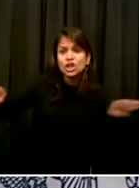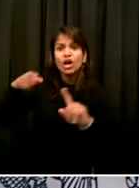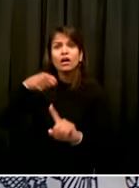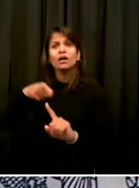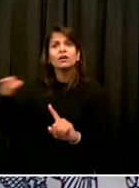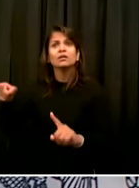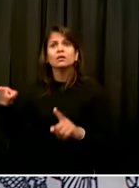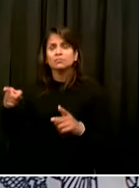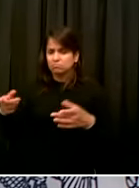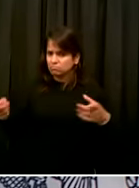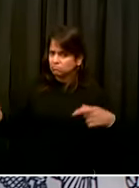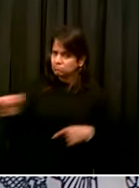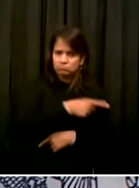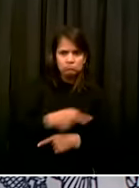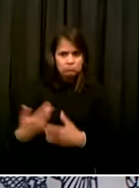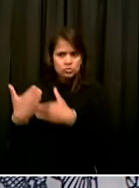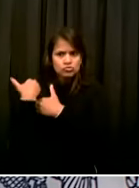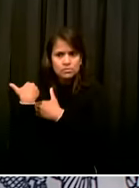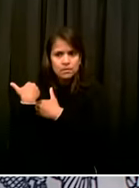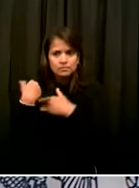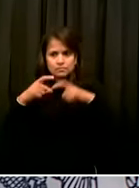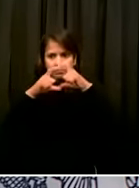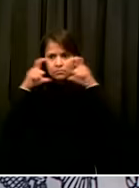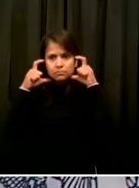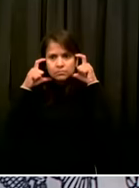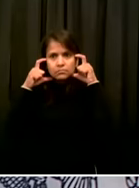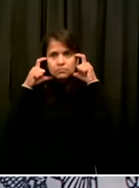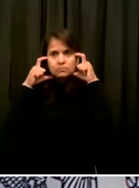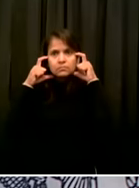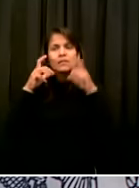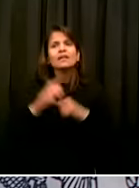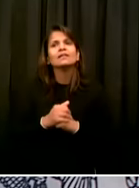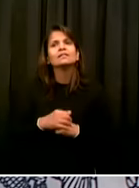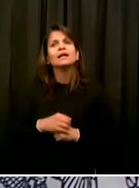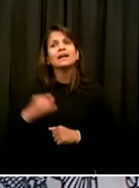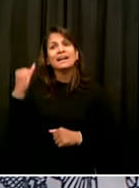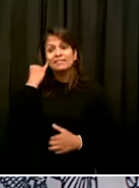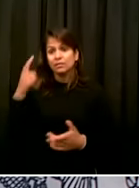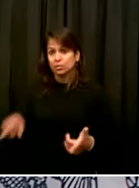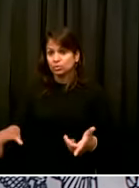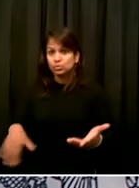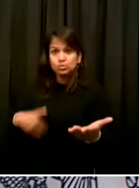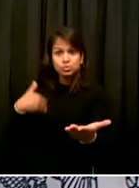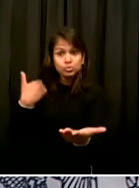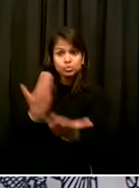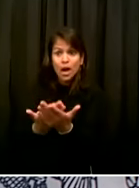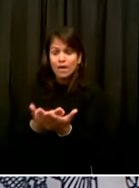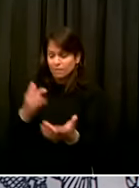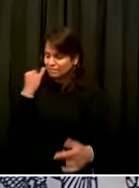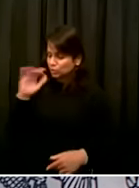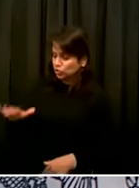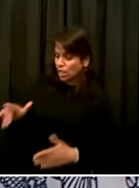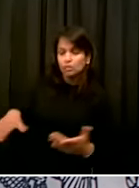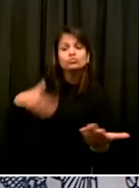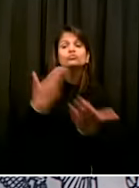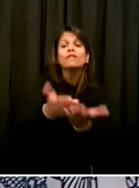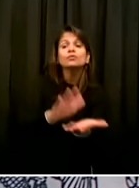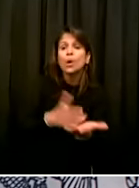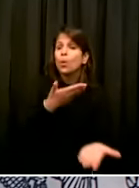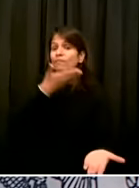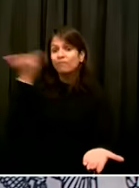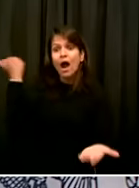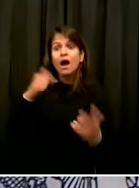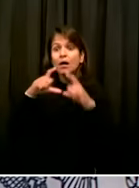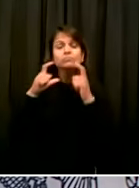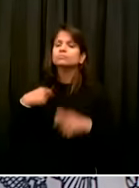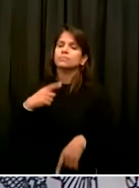any kid who needs one will get one upon arrival at school. So I think that's a lot of measures that are being taken. And Marla, again, against a